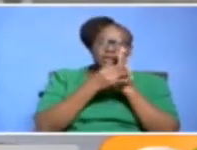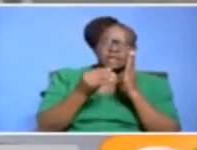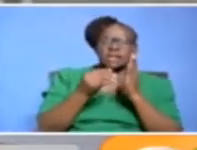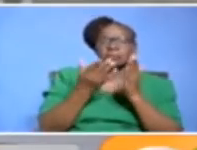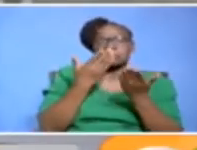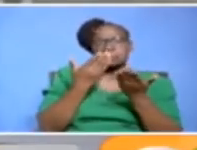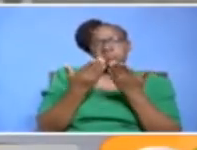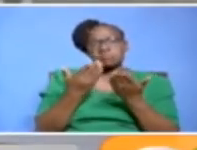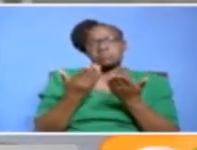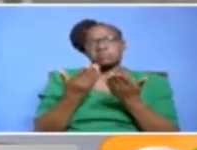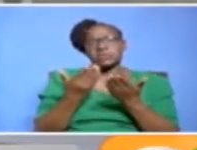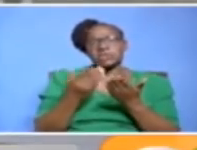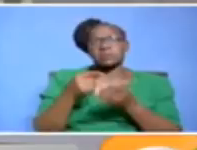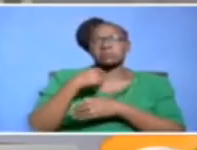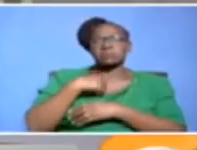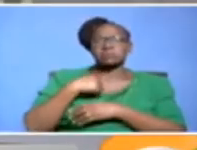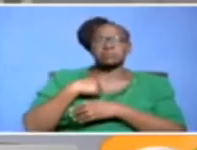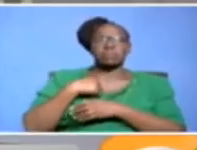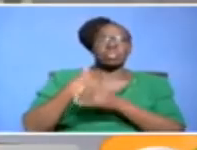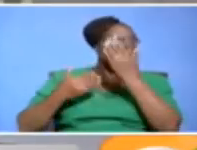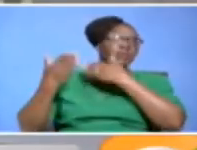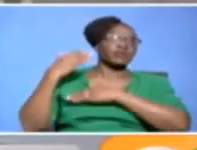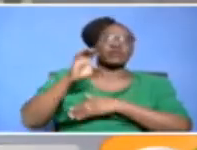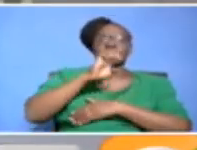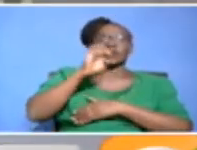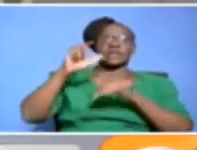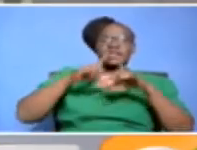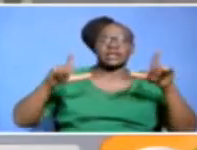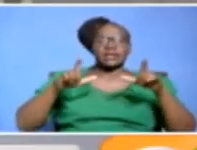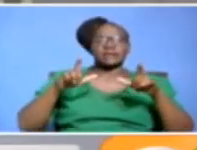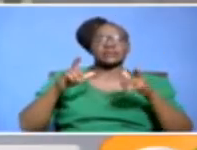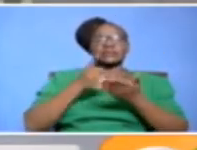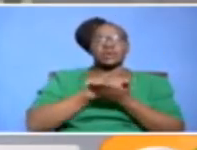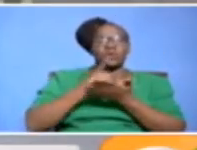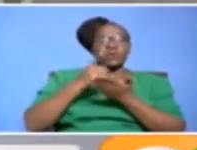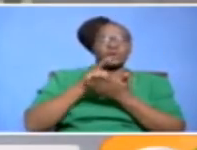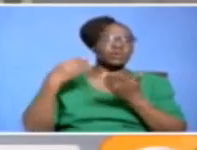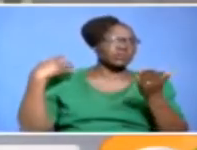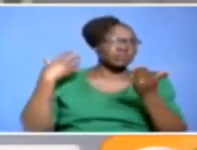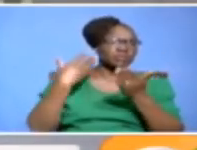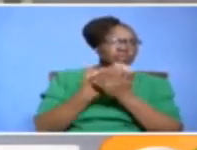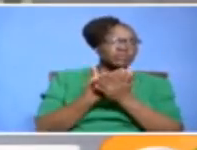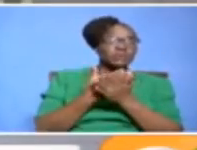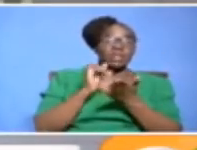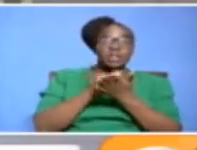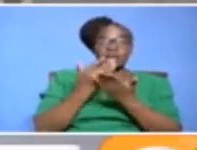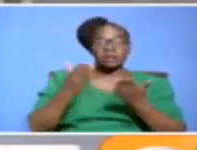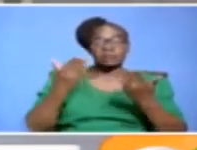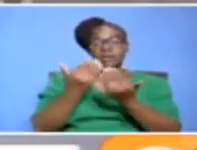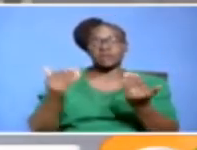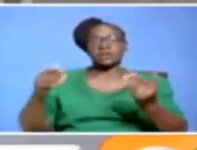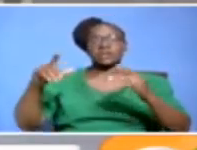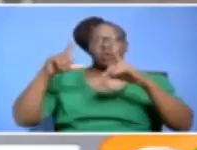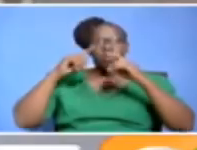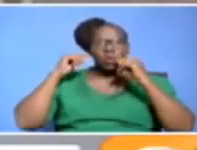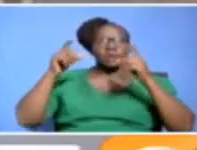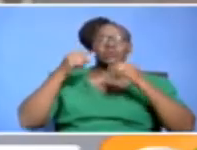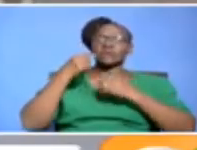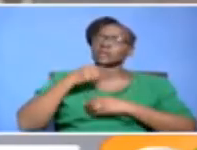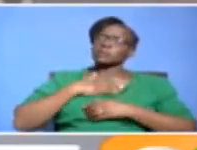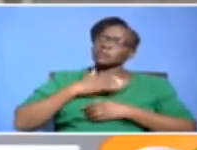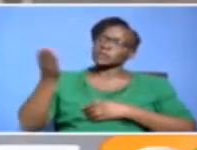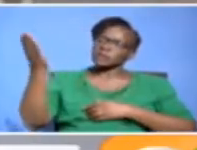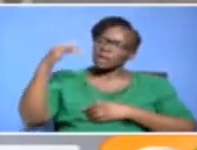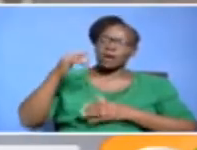child, I was in Islands for the last few weeks, and this is something children were telling us, that come and show us, come